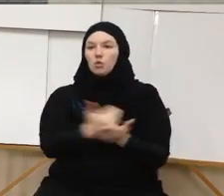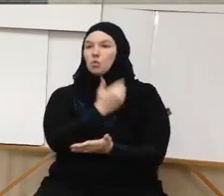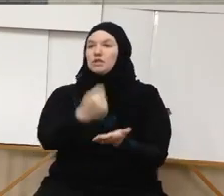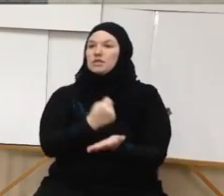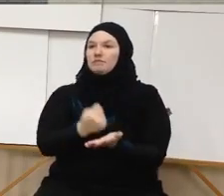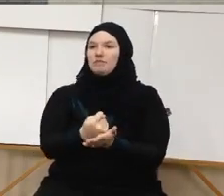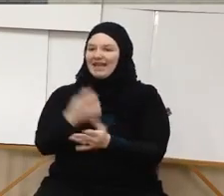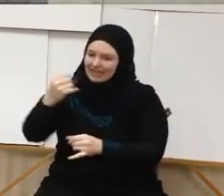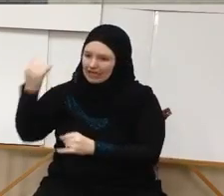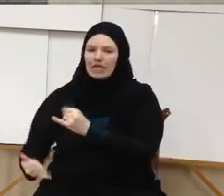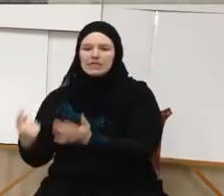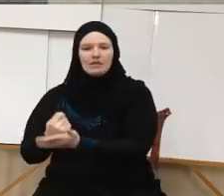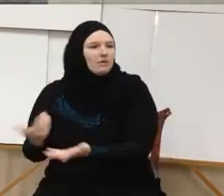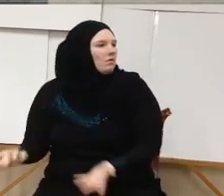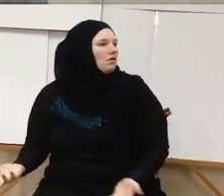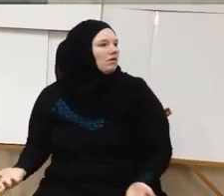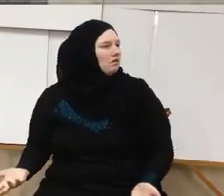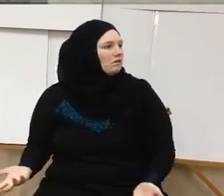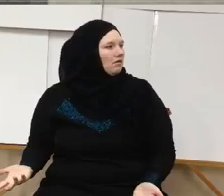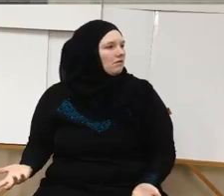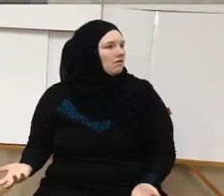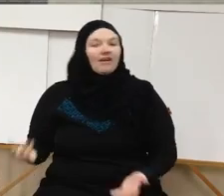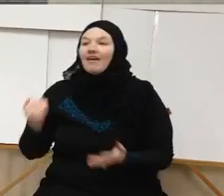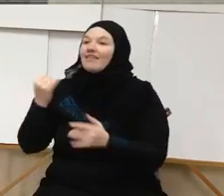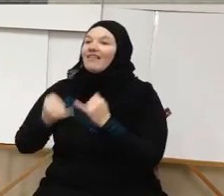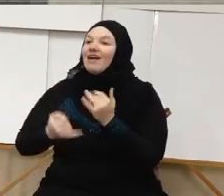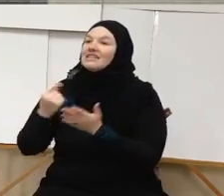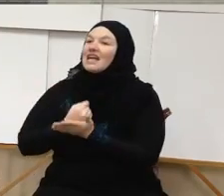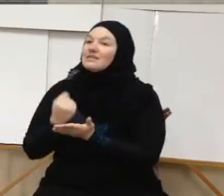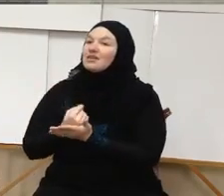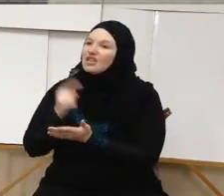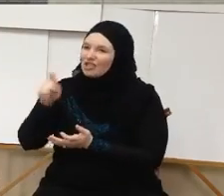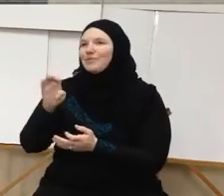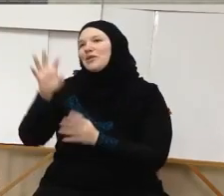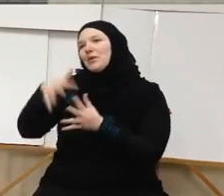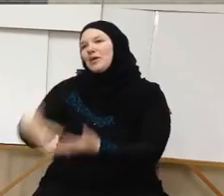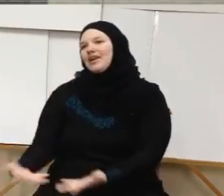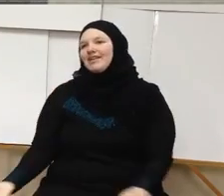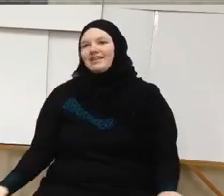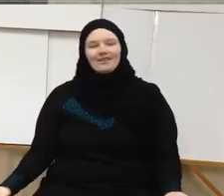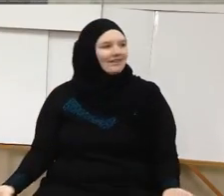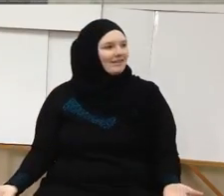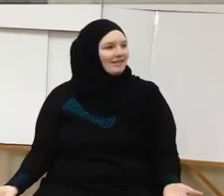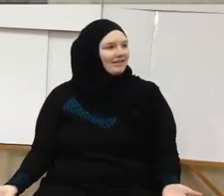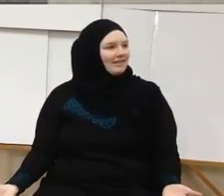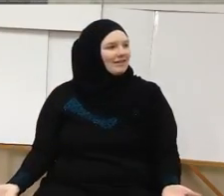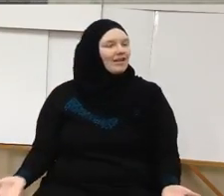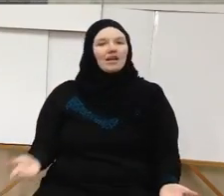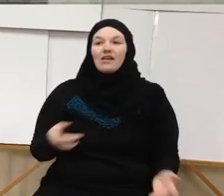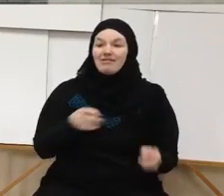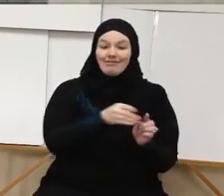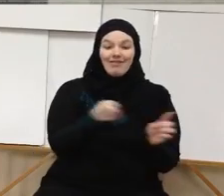the Quran, except for one thing. It's not written and dictated by people. It is not people's memories